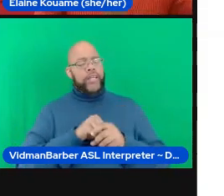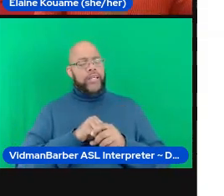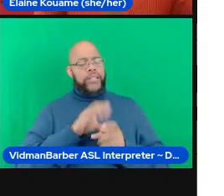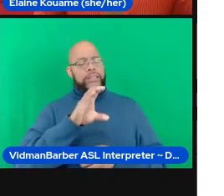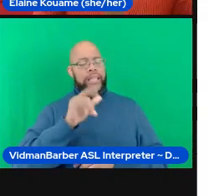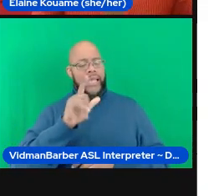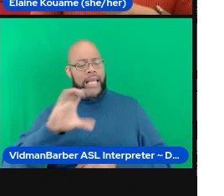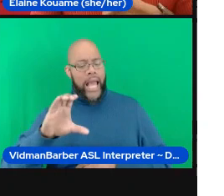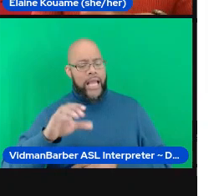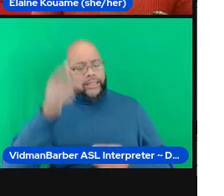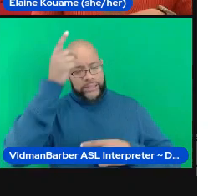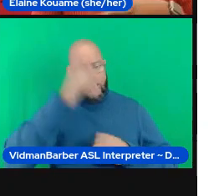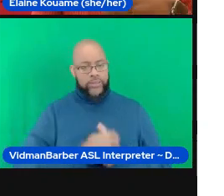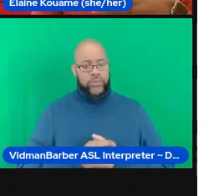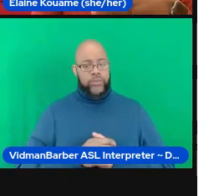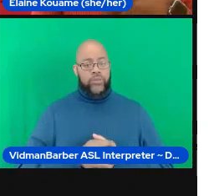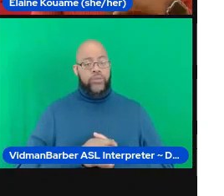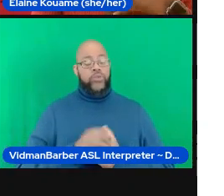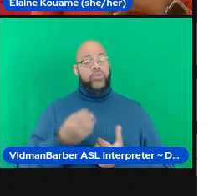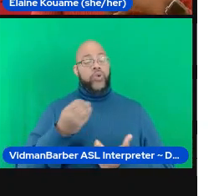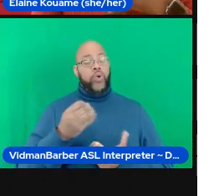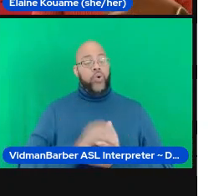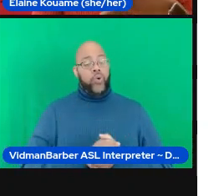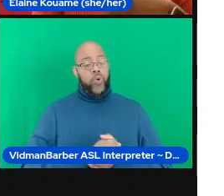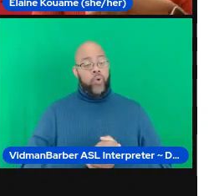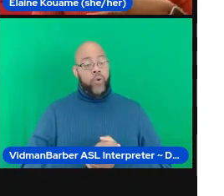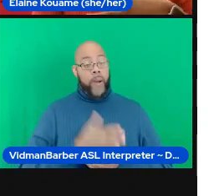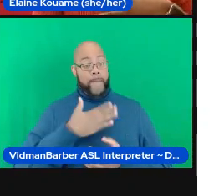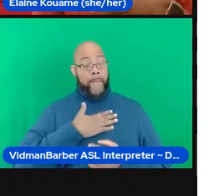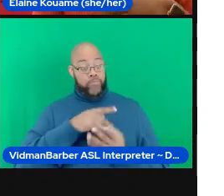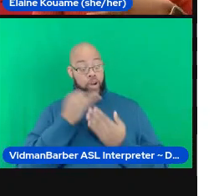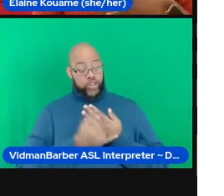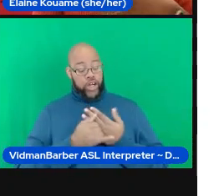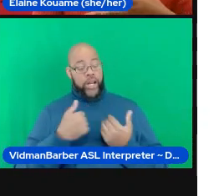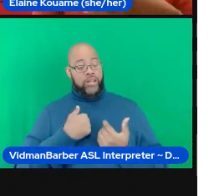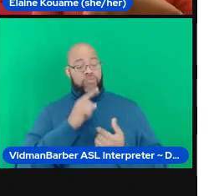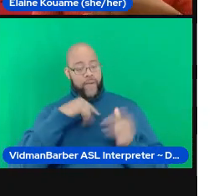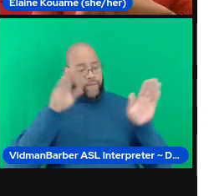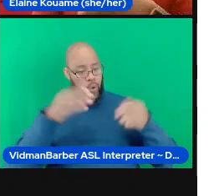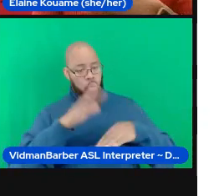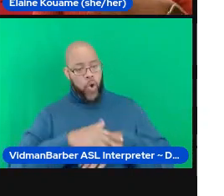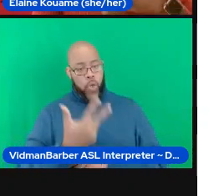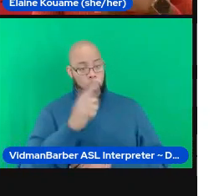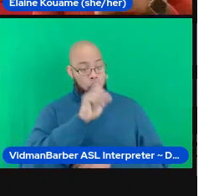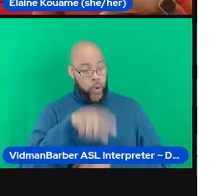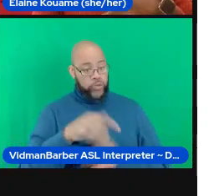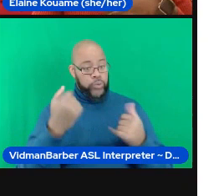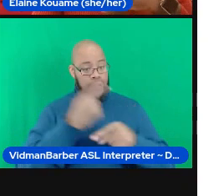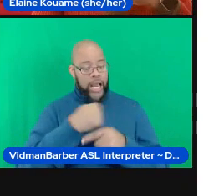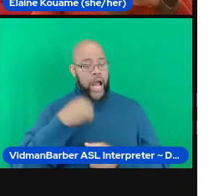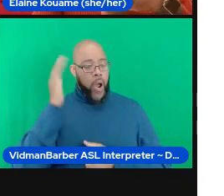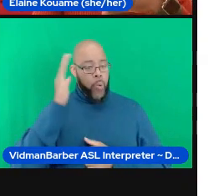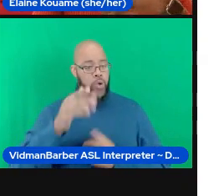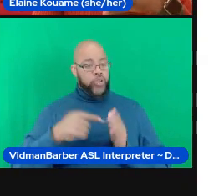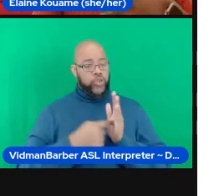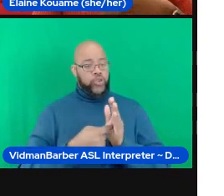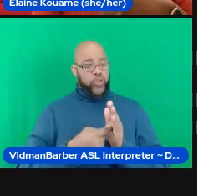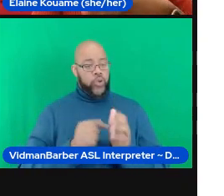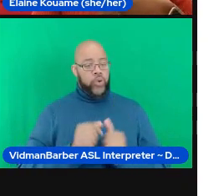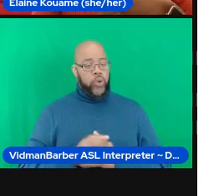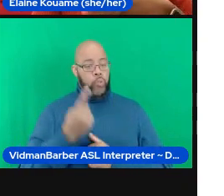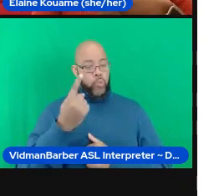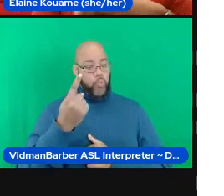disease. So for my project, I was really focusing on 3 questions, and today I'm going to show only